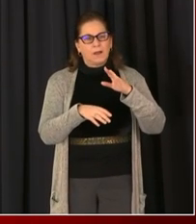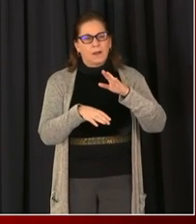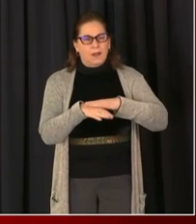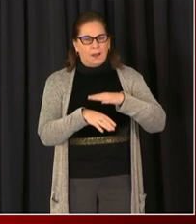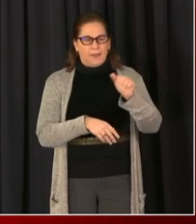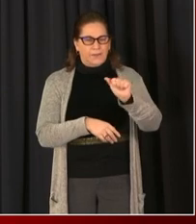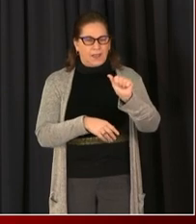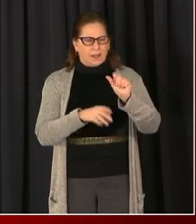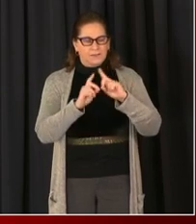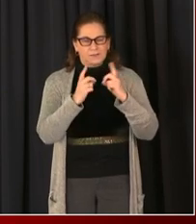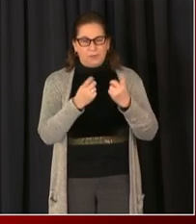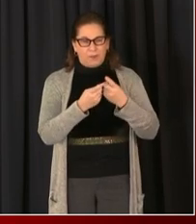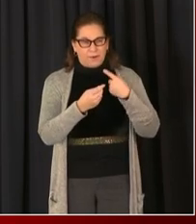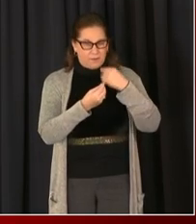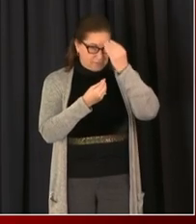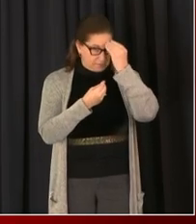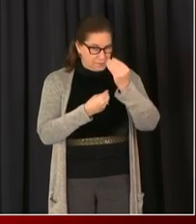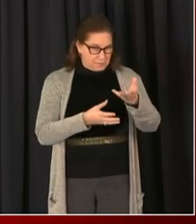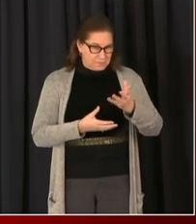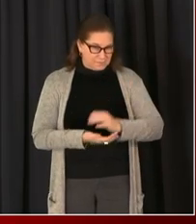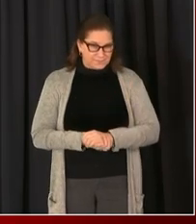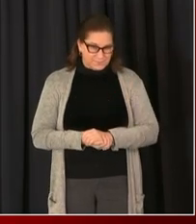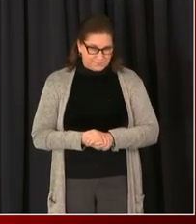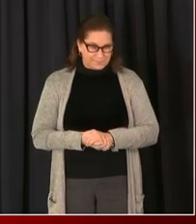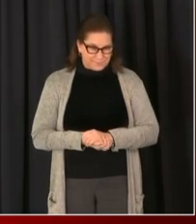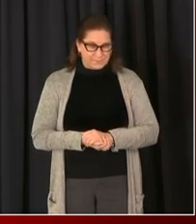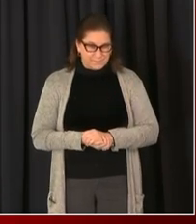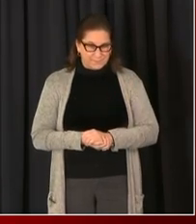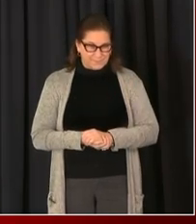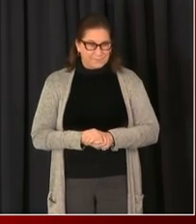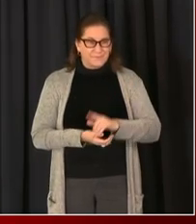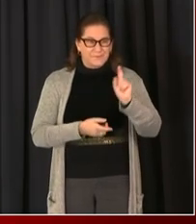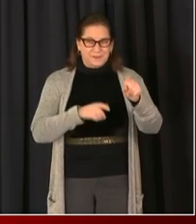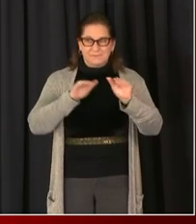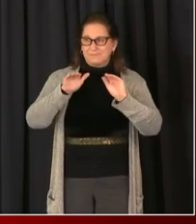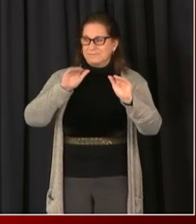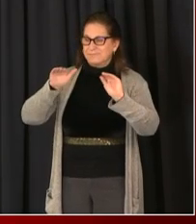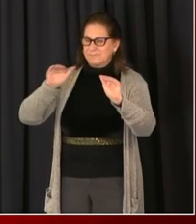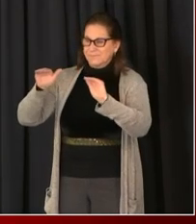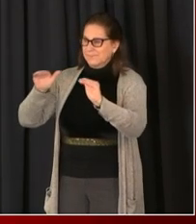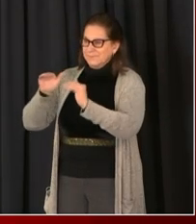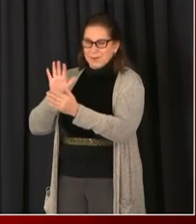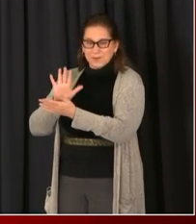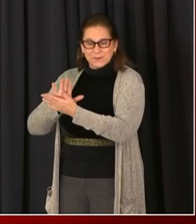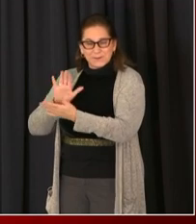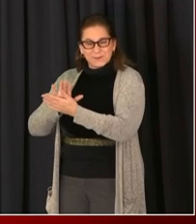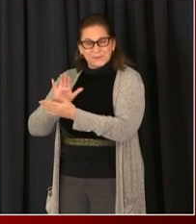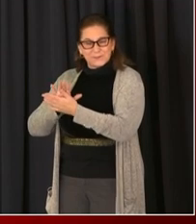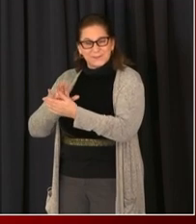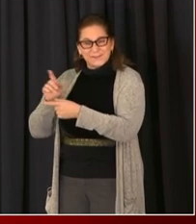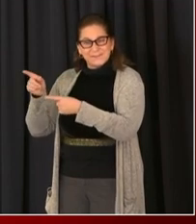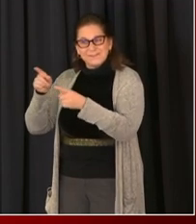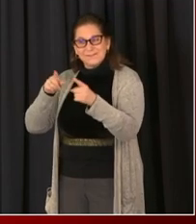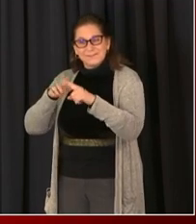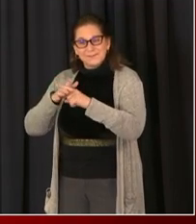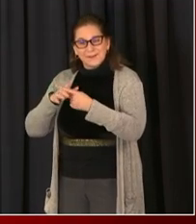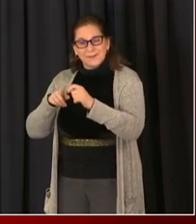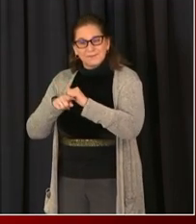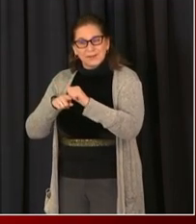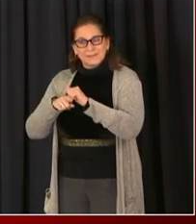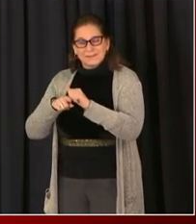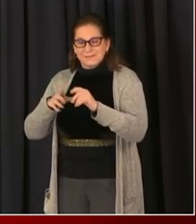notified schools that they're pushing their return to practice date from December 14th to February